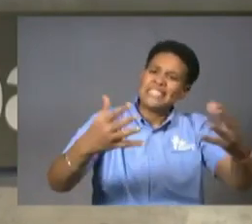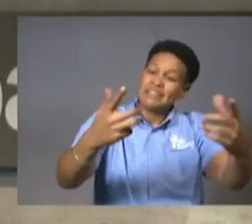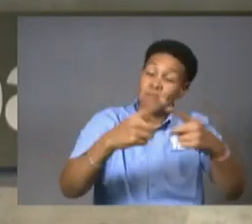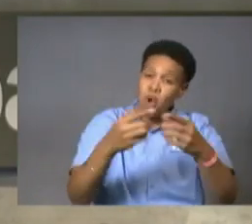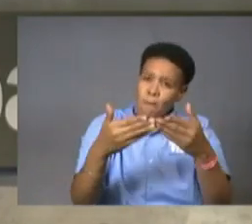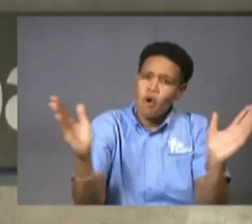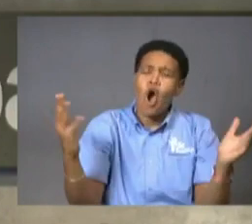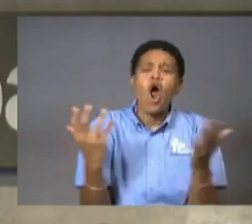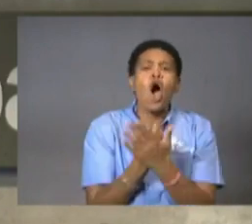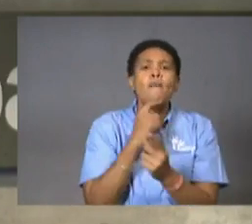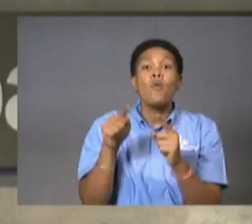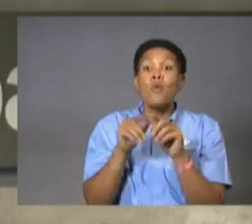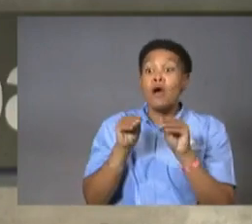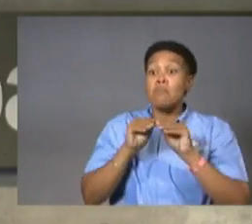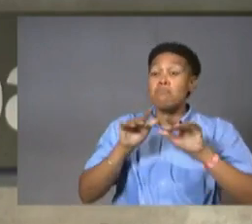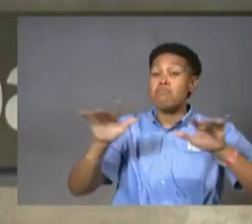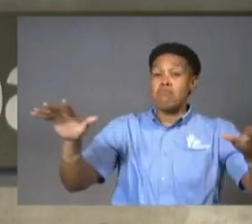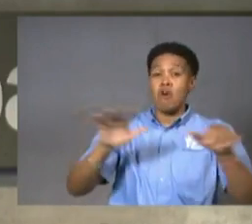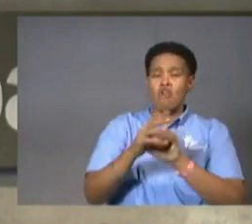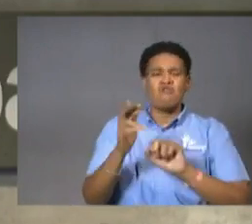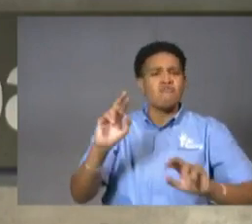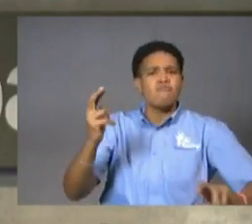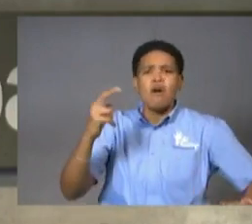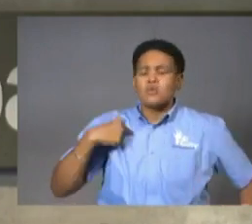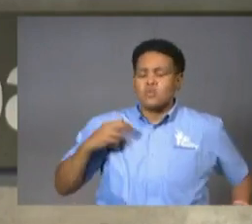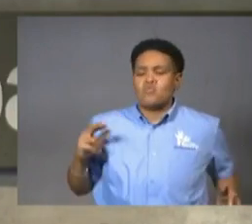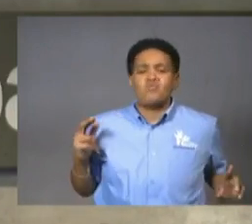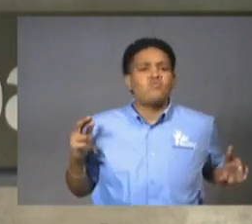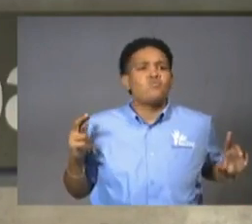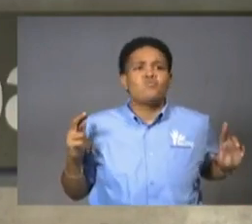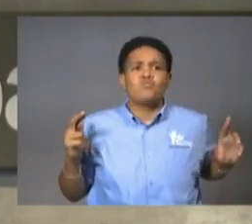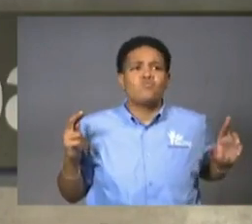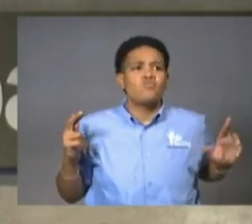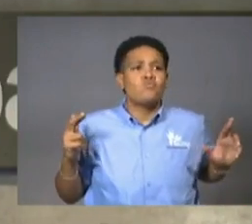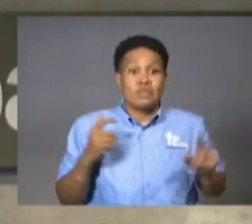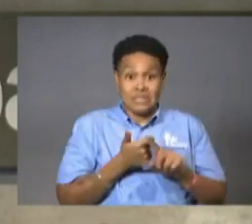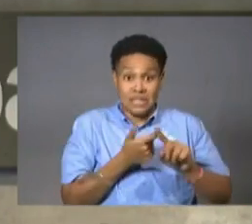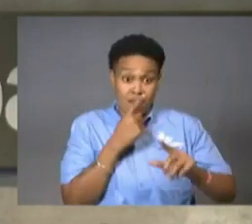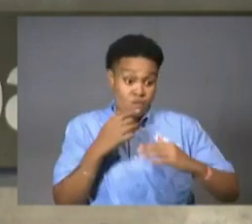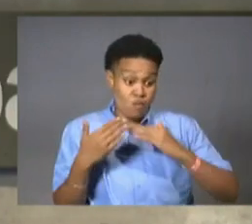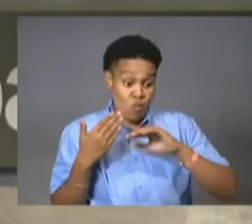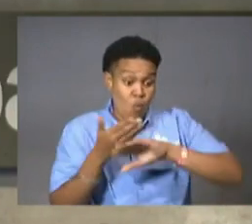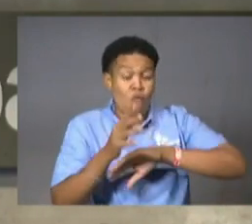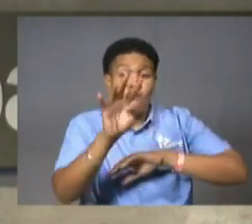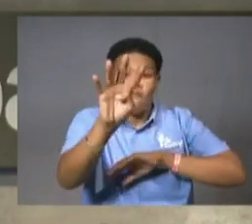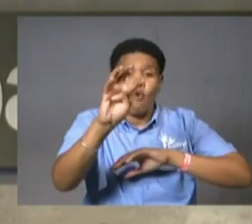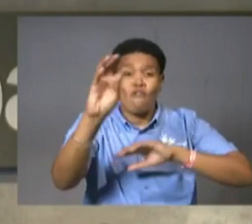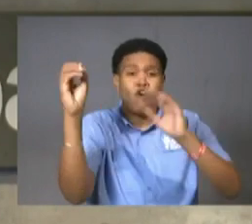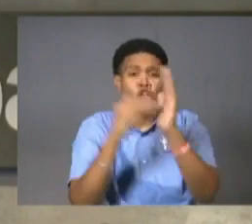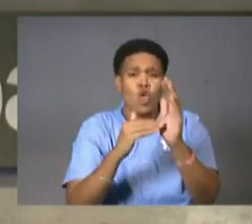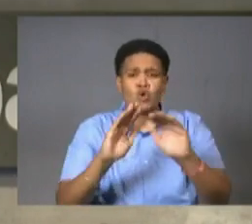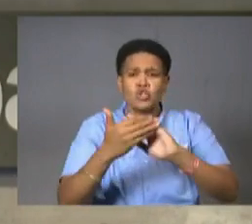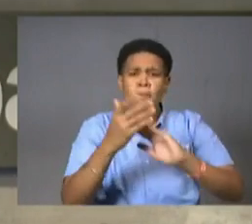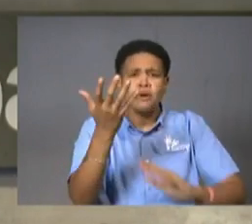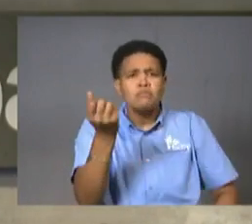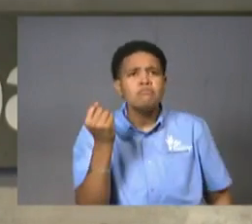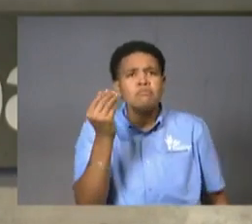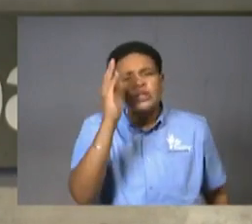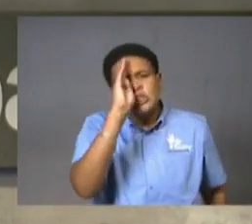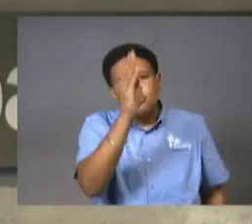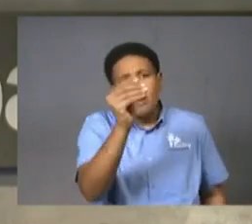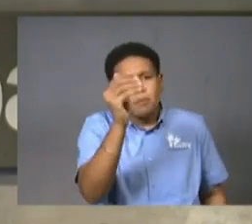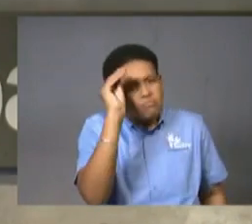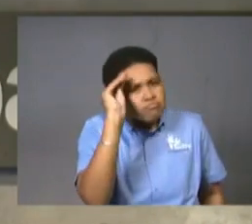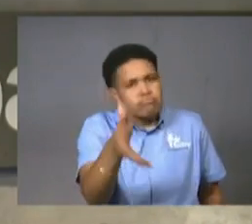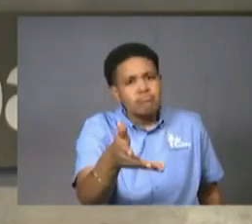when the pandemic came, we were ready. Over 440,000 Jamaicans received direct cash grants from the government. We